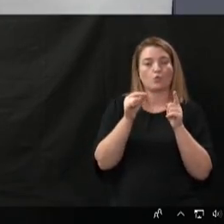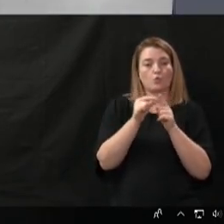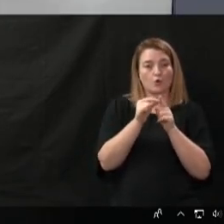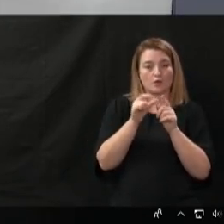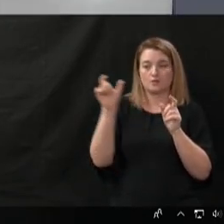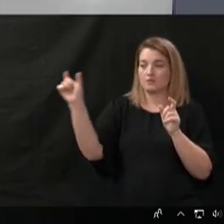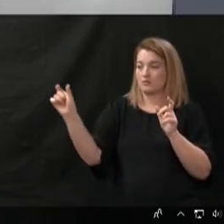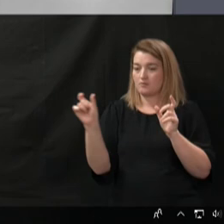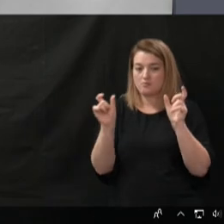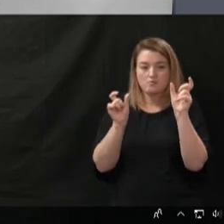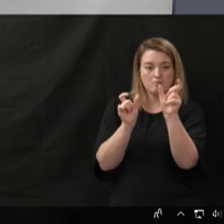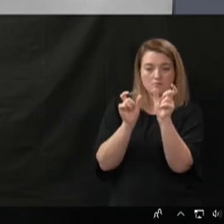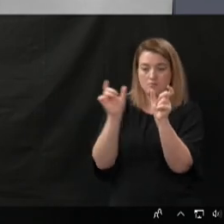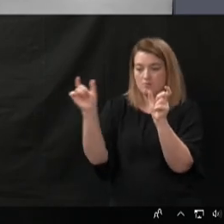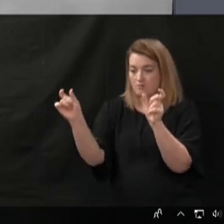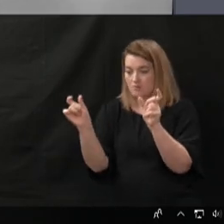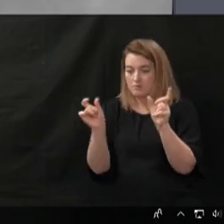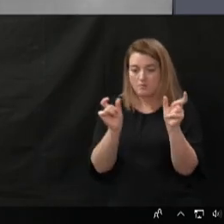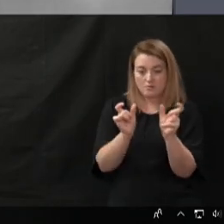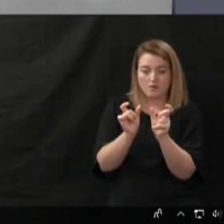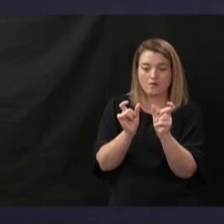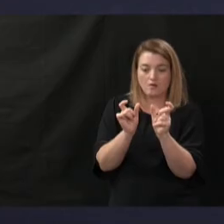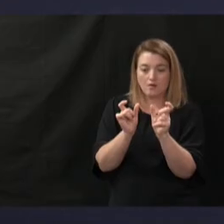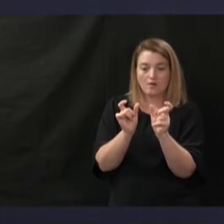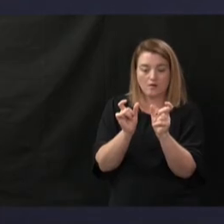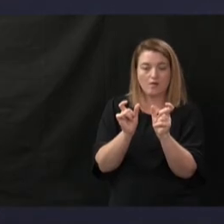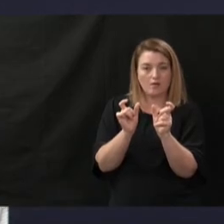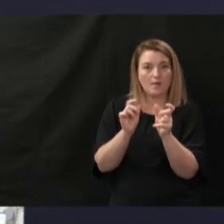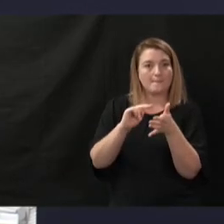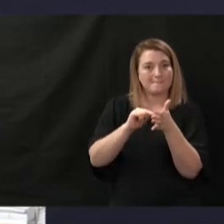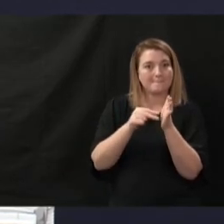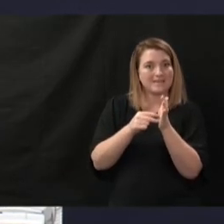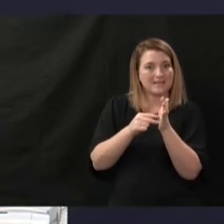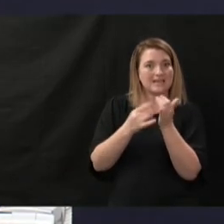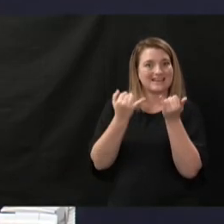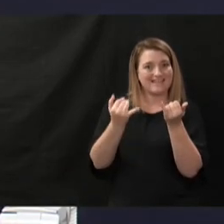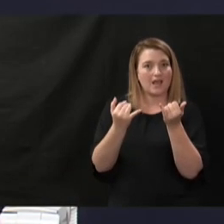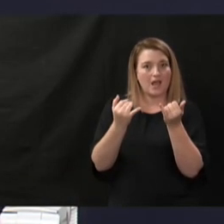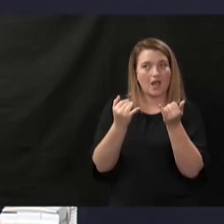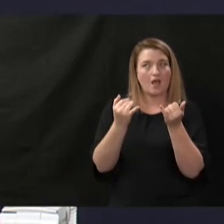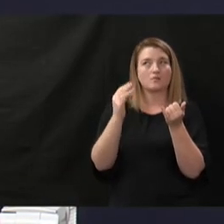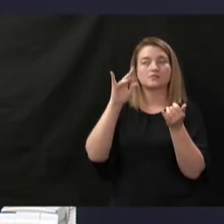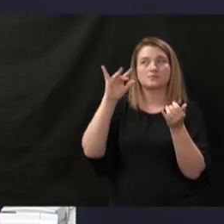them becomes tons easier. Because